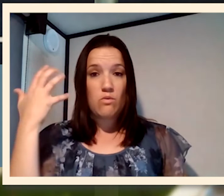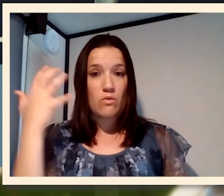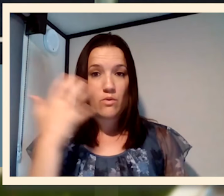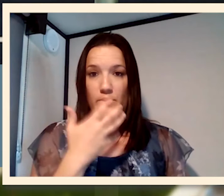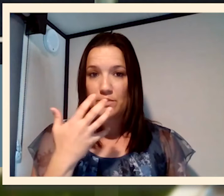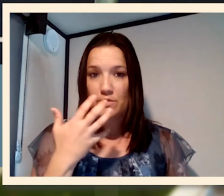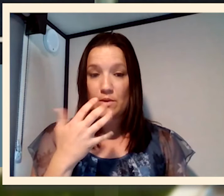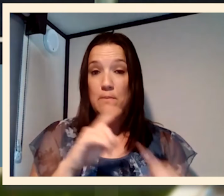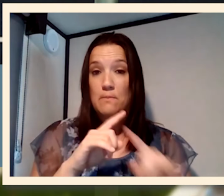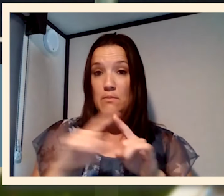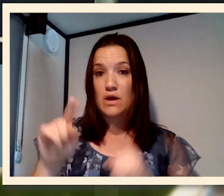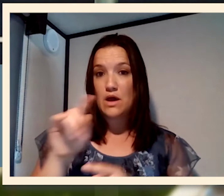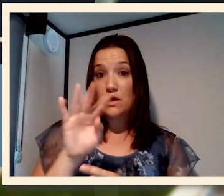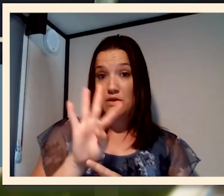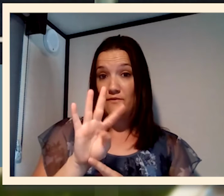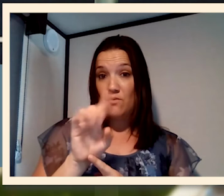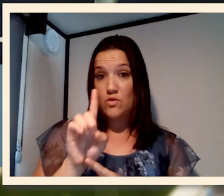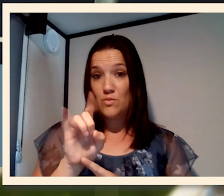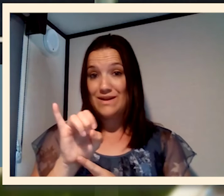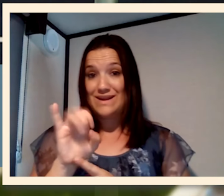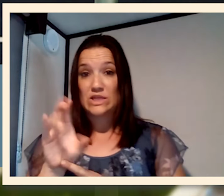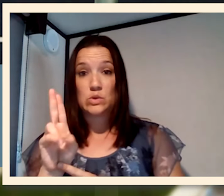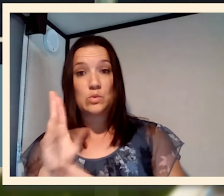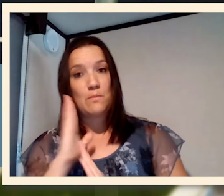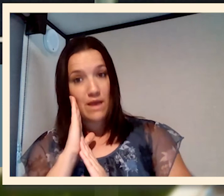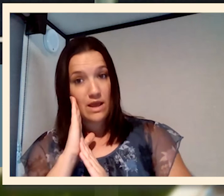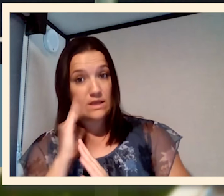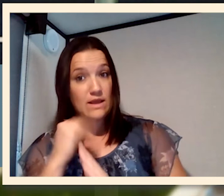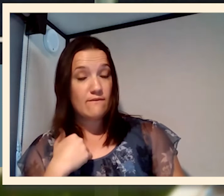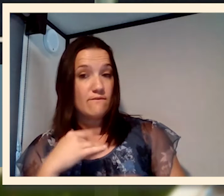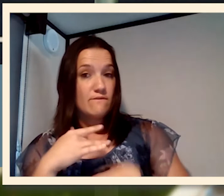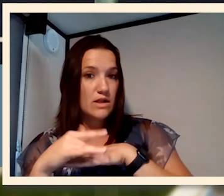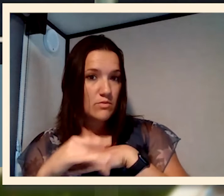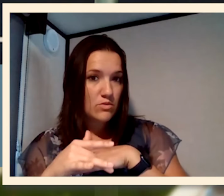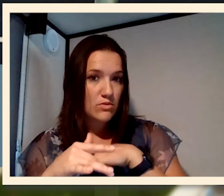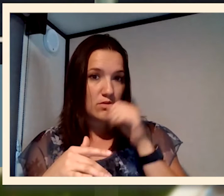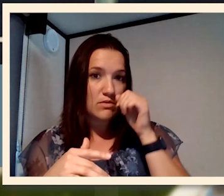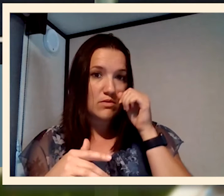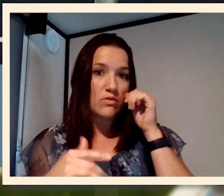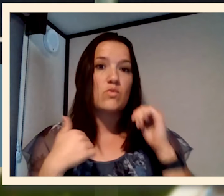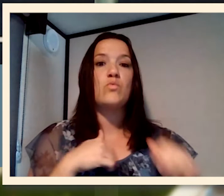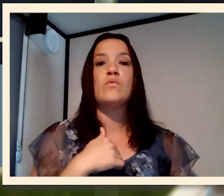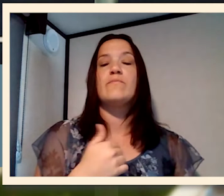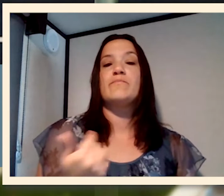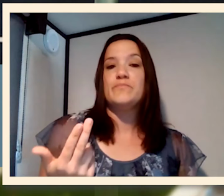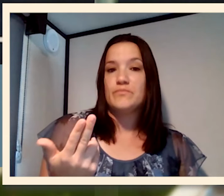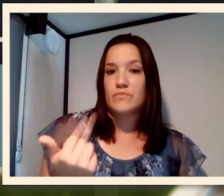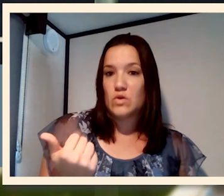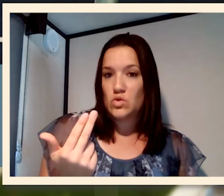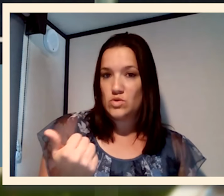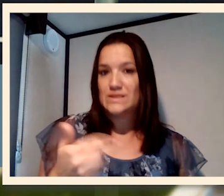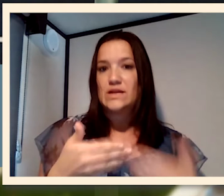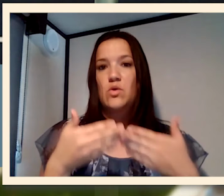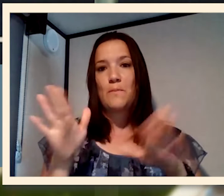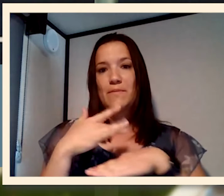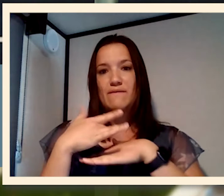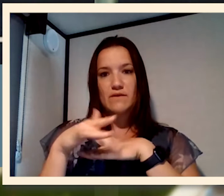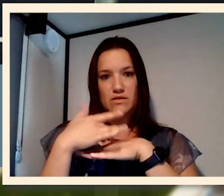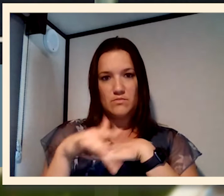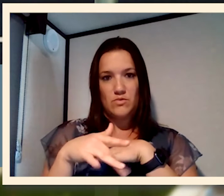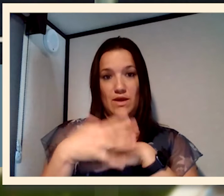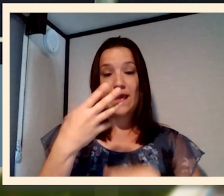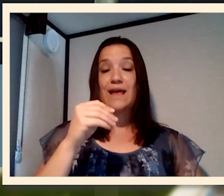that were hit hard by it. So of the 41 ICU beds that we have on two different units,